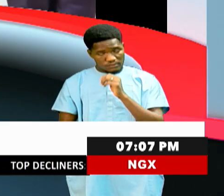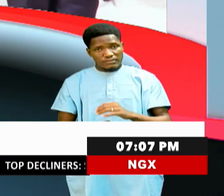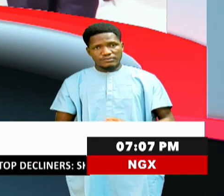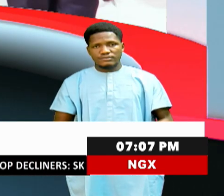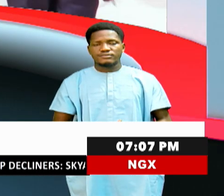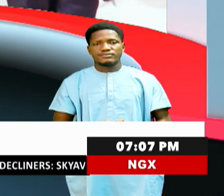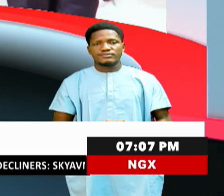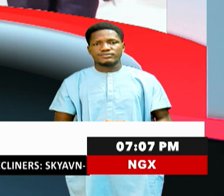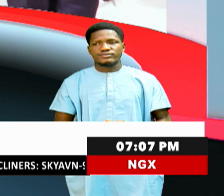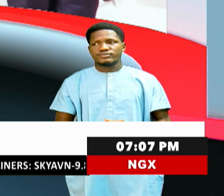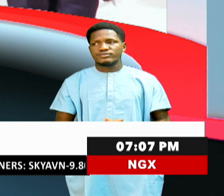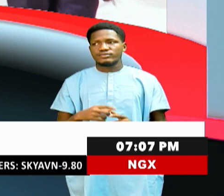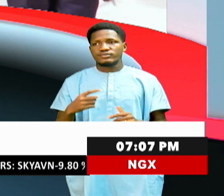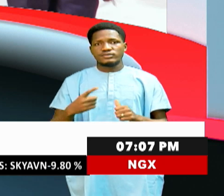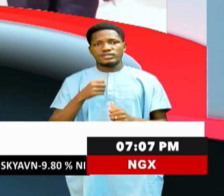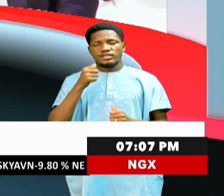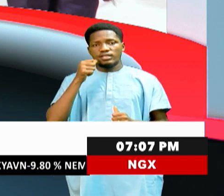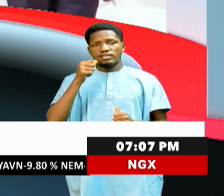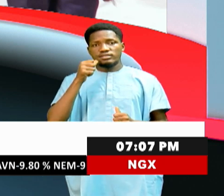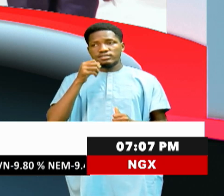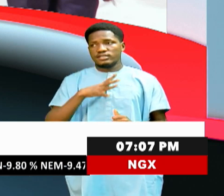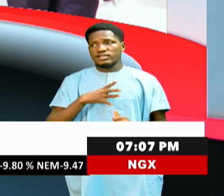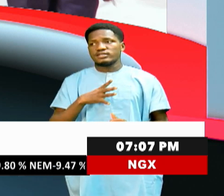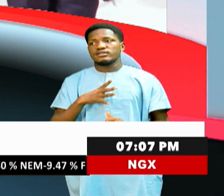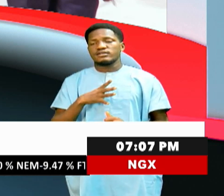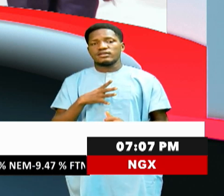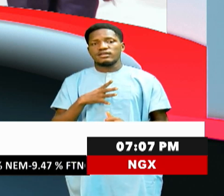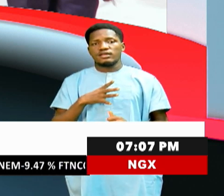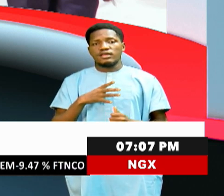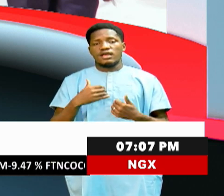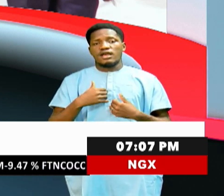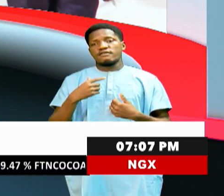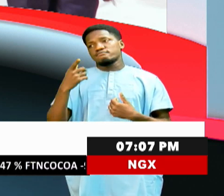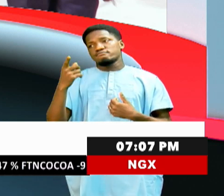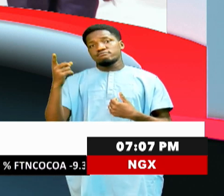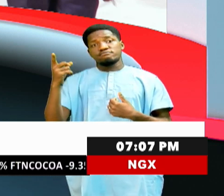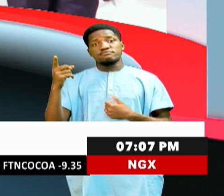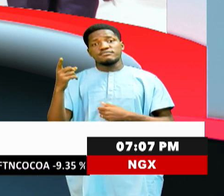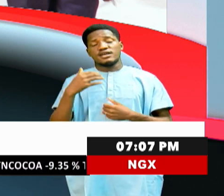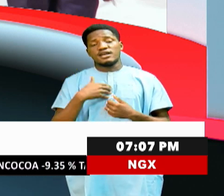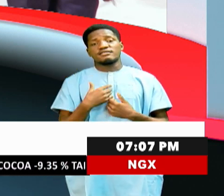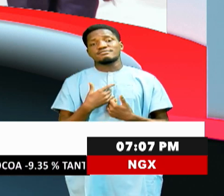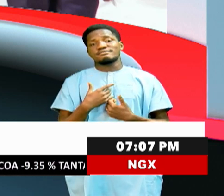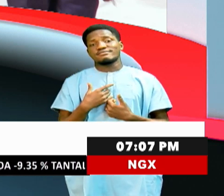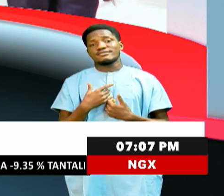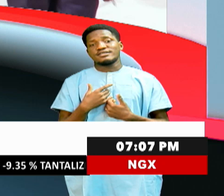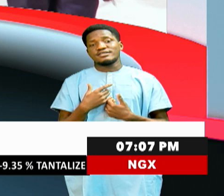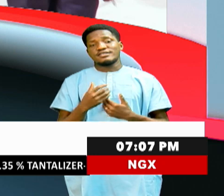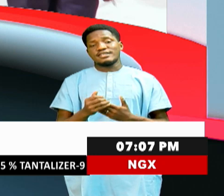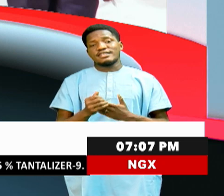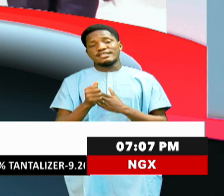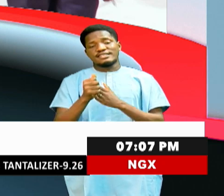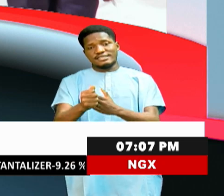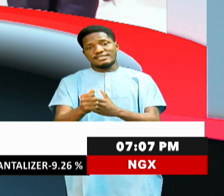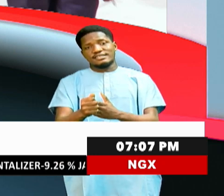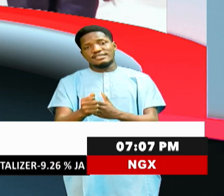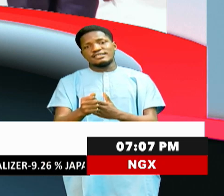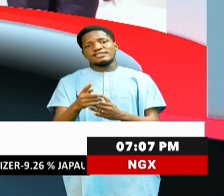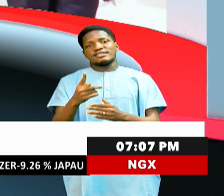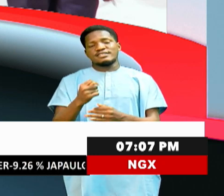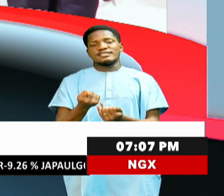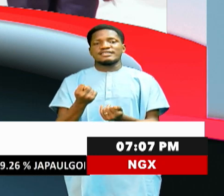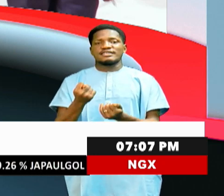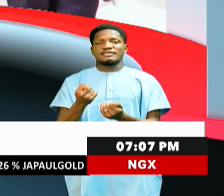Nigeria's First Lady, Senator Olurenmi Tinubu, has been in the forefront of championing the cause of women and the youth on